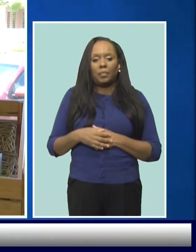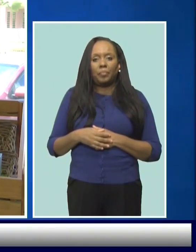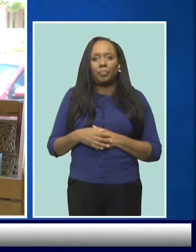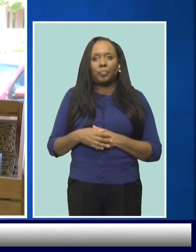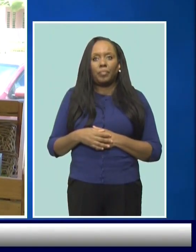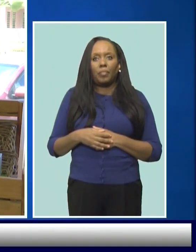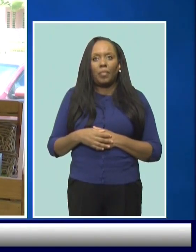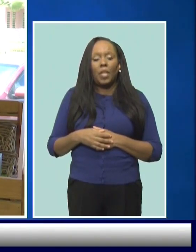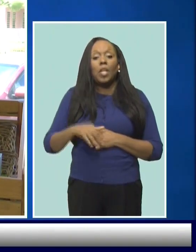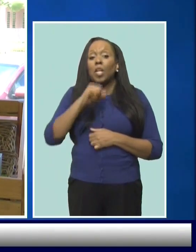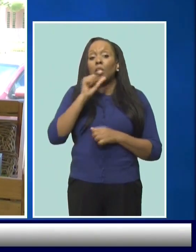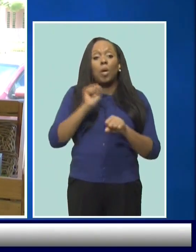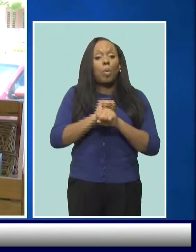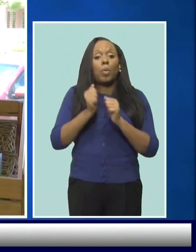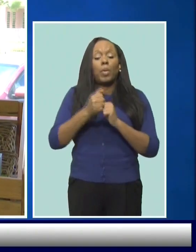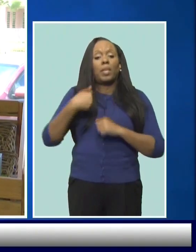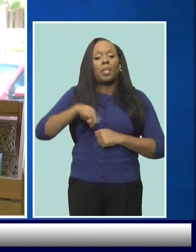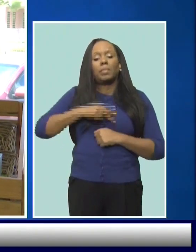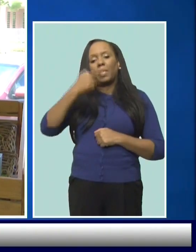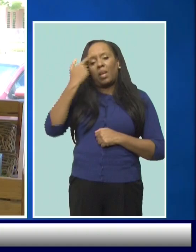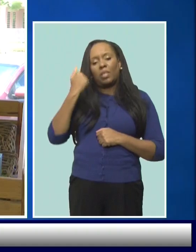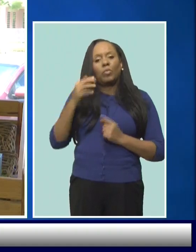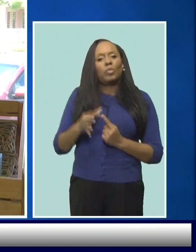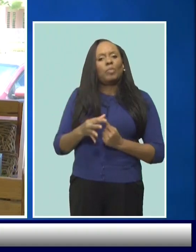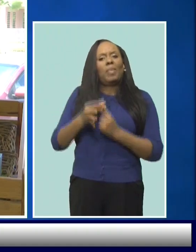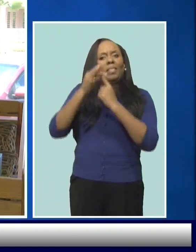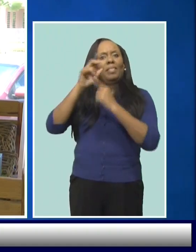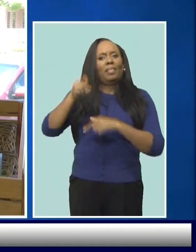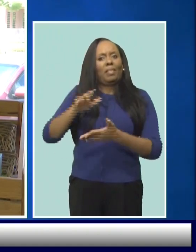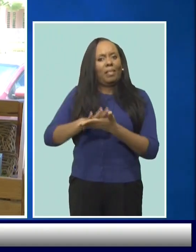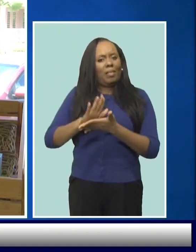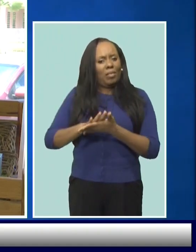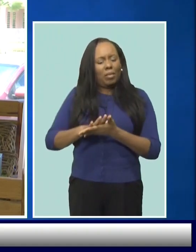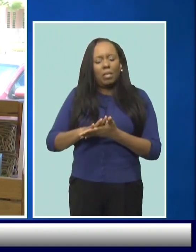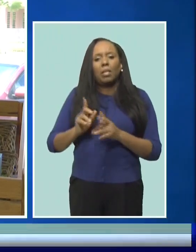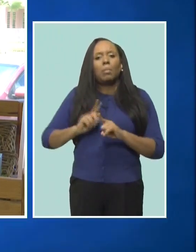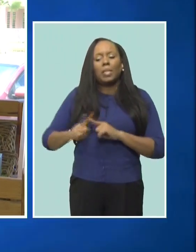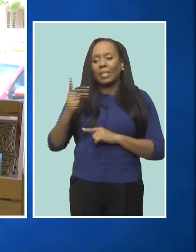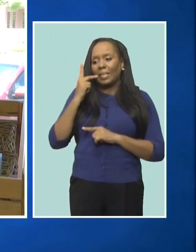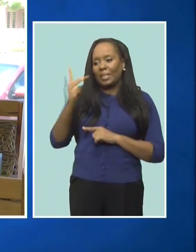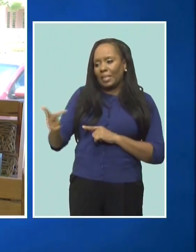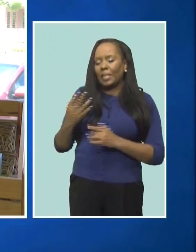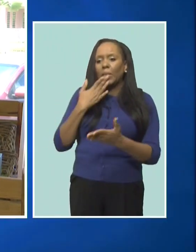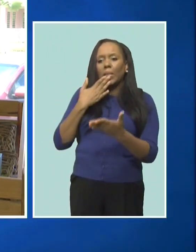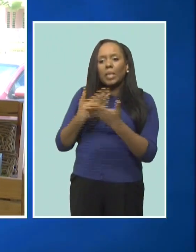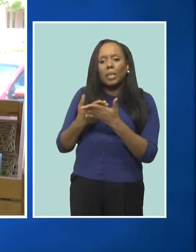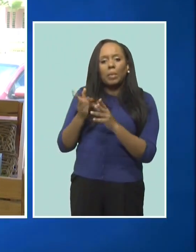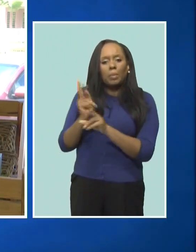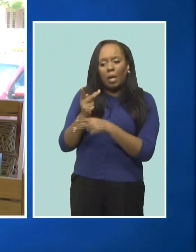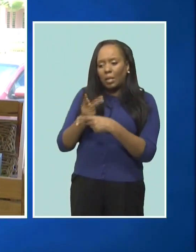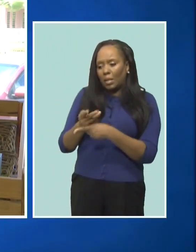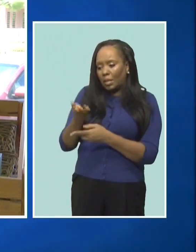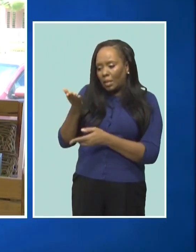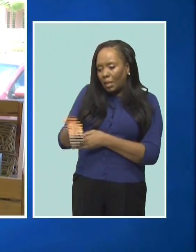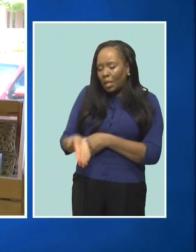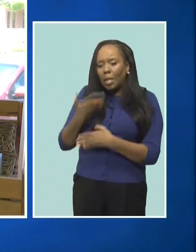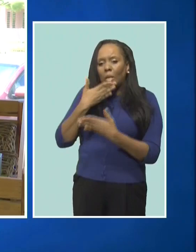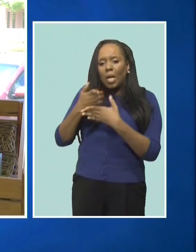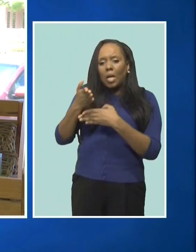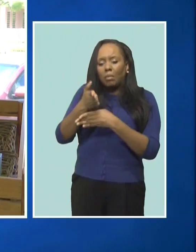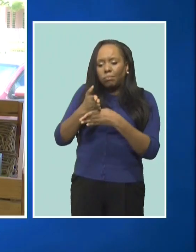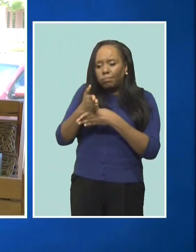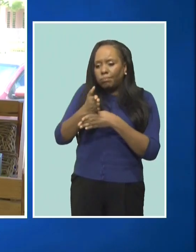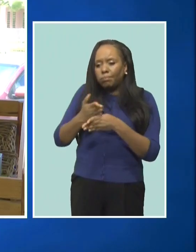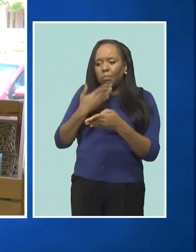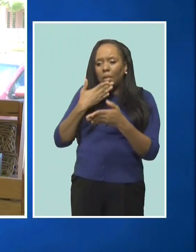because we're Derek Smith, they're working with us because they see the product. They see the craftsmanship, they see the skills that have